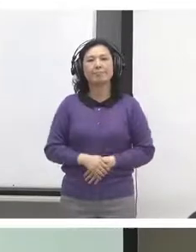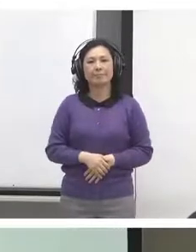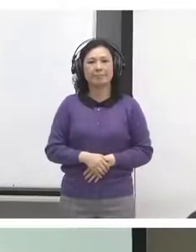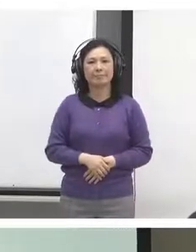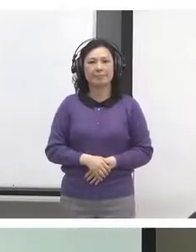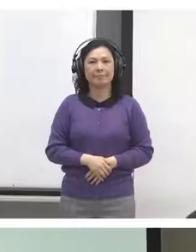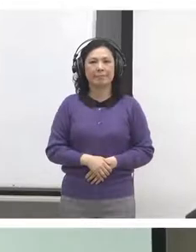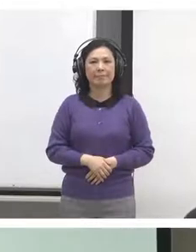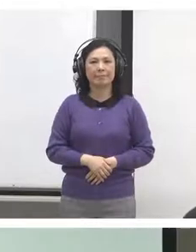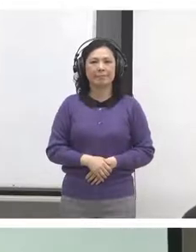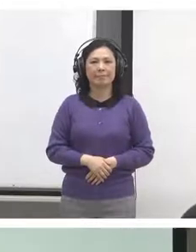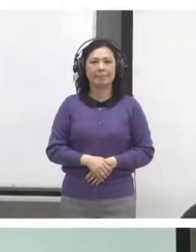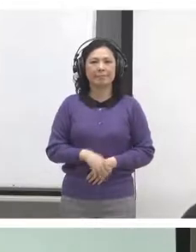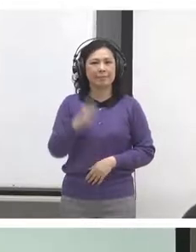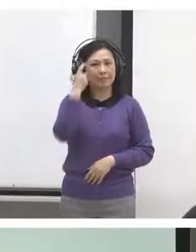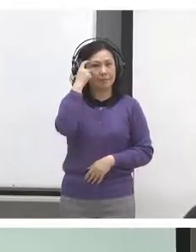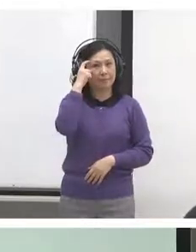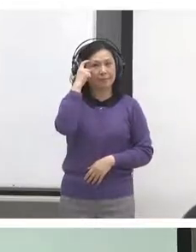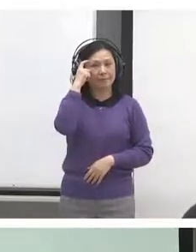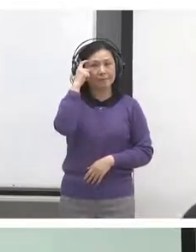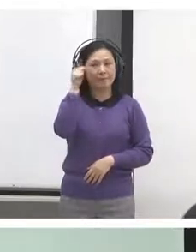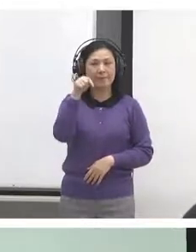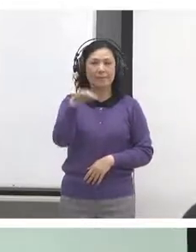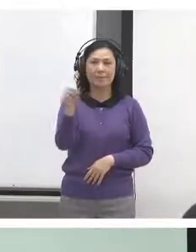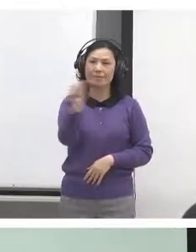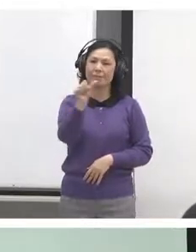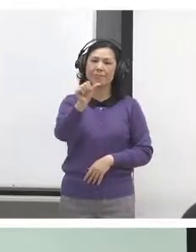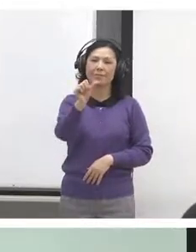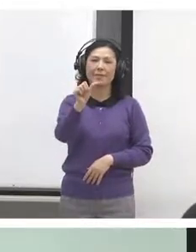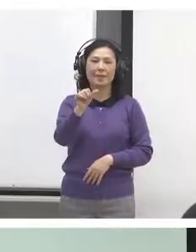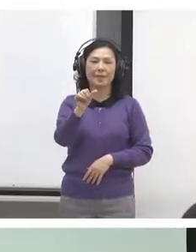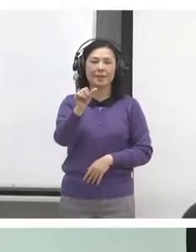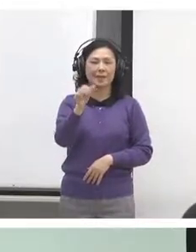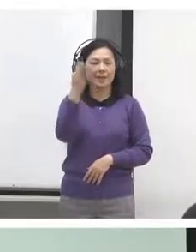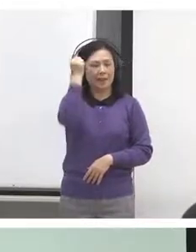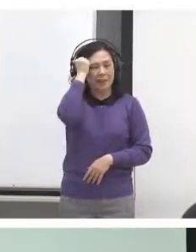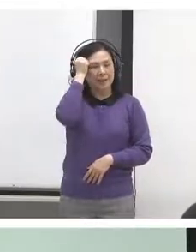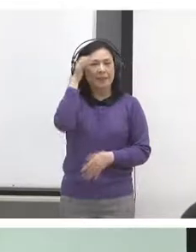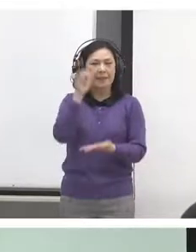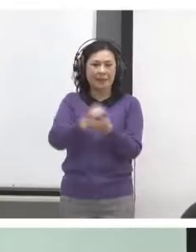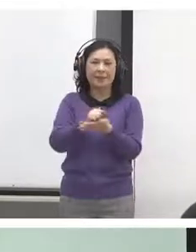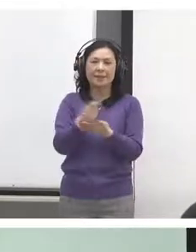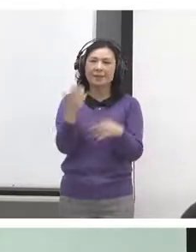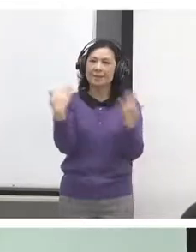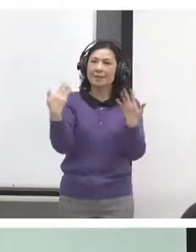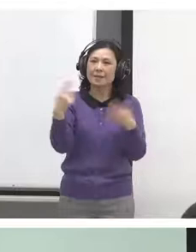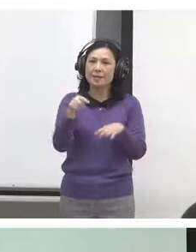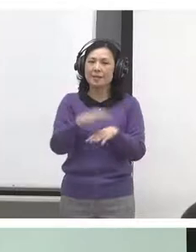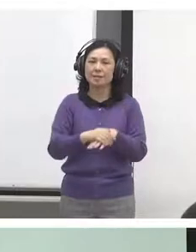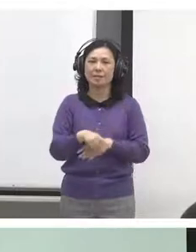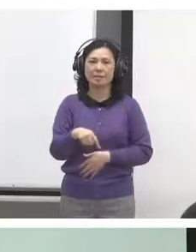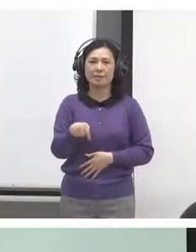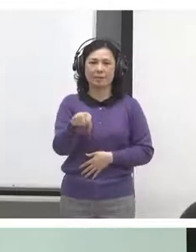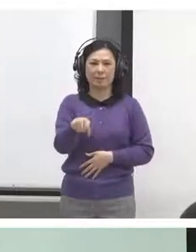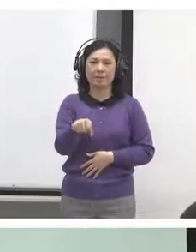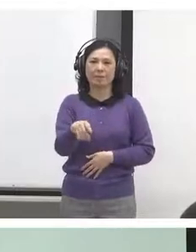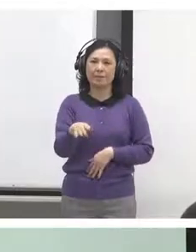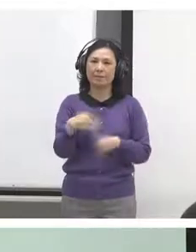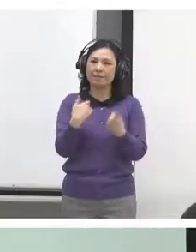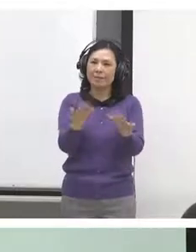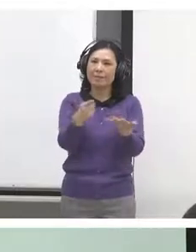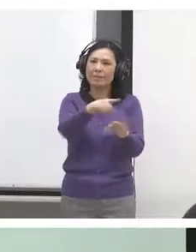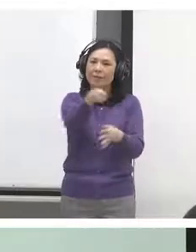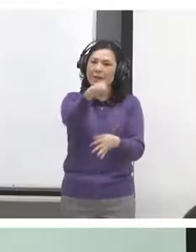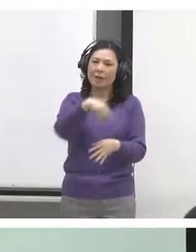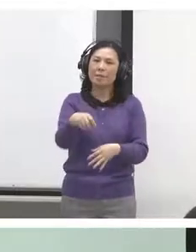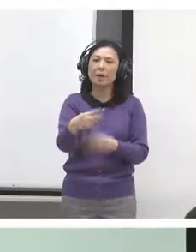We thought we'd start by getting into 5 memorable hack nights to shed a bit of history on the evolution of our community. Then we want to get